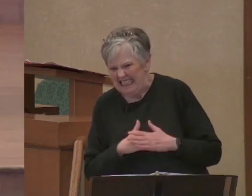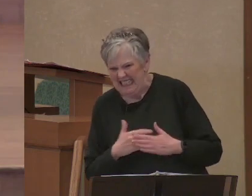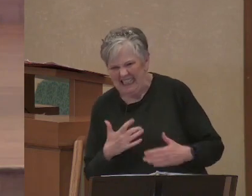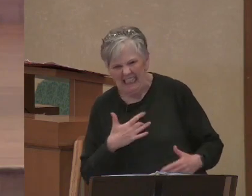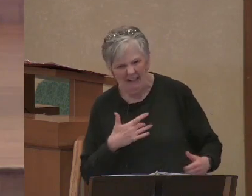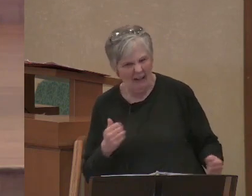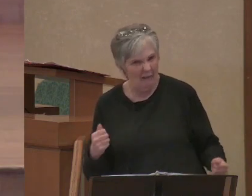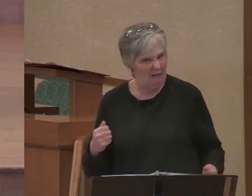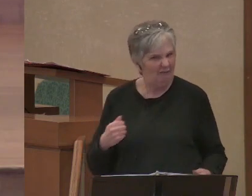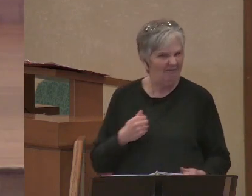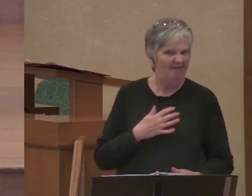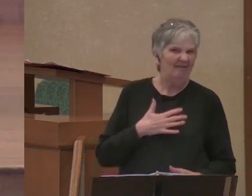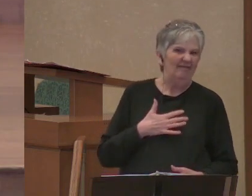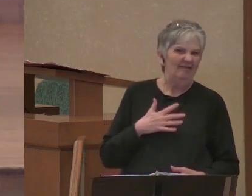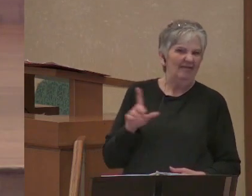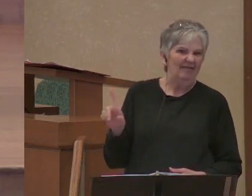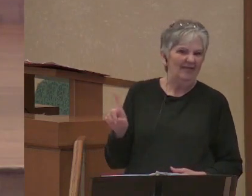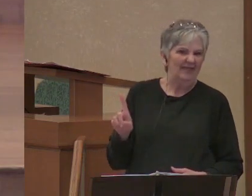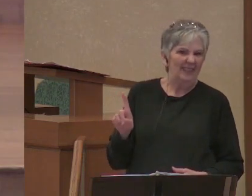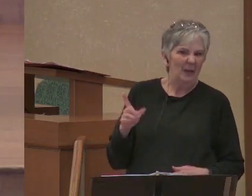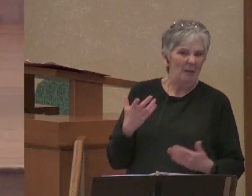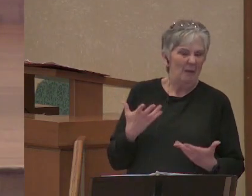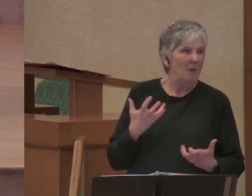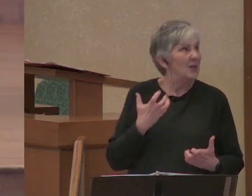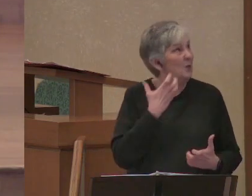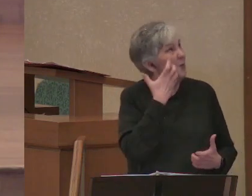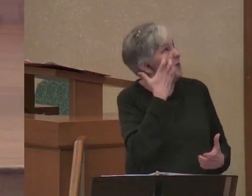or even wanting to scream.